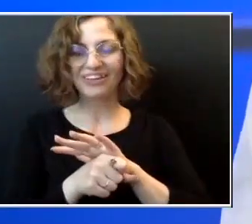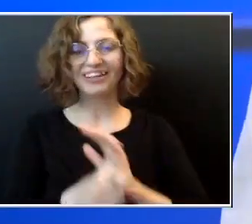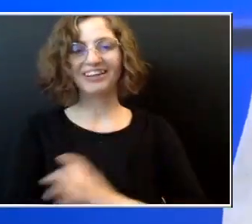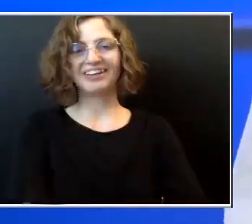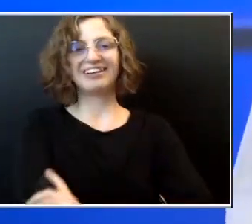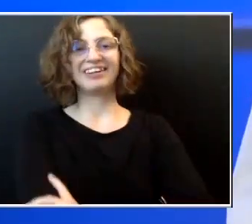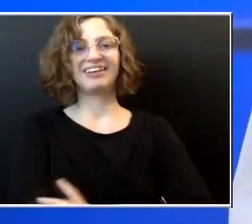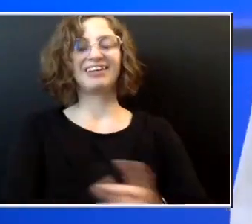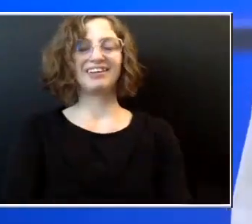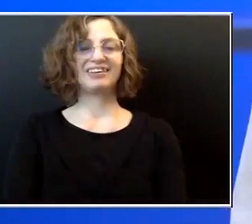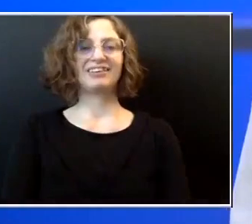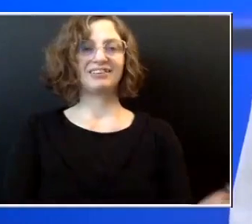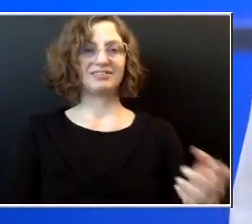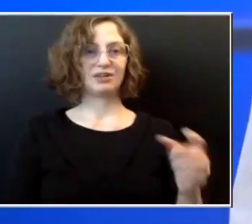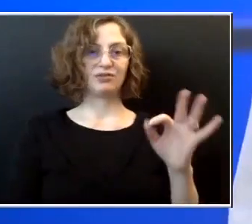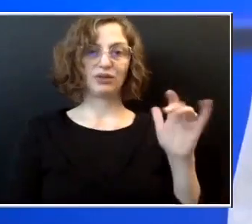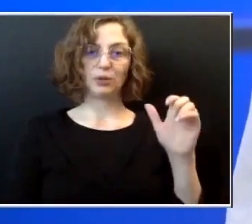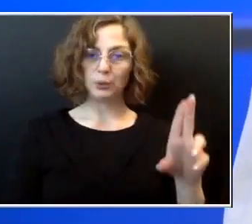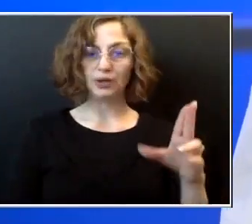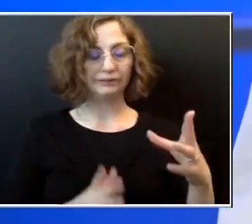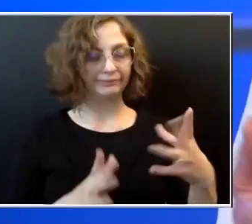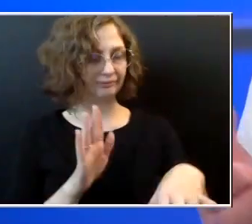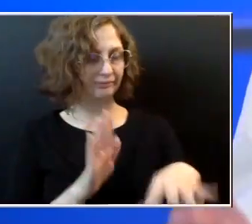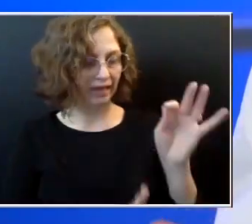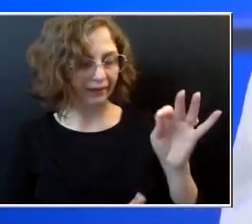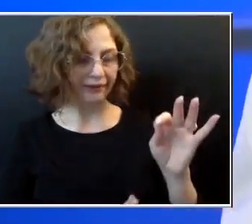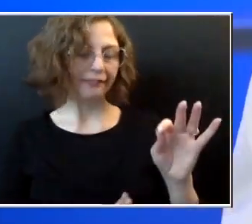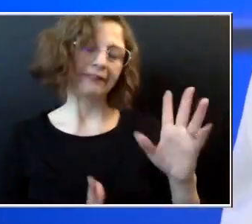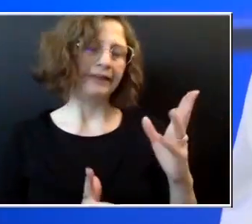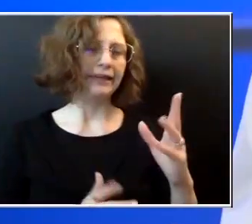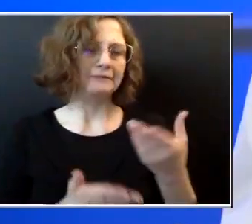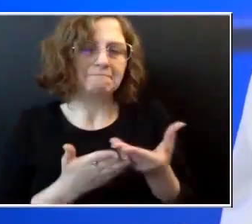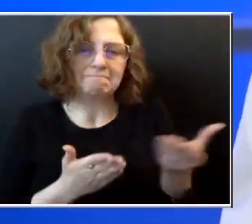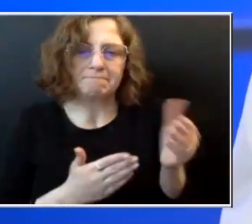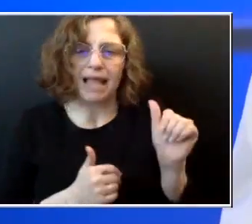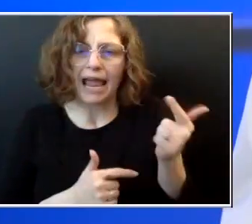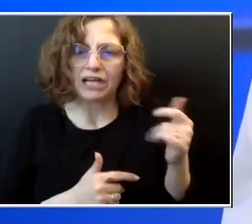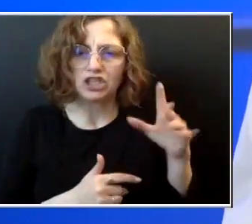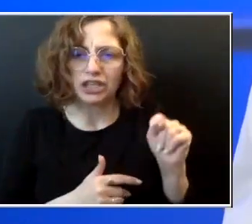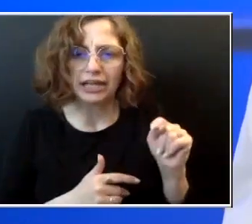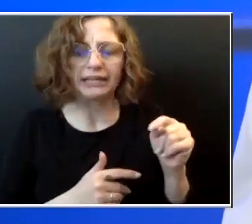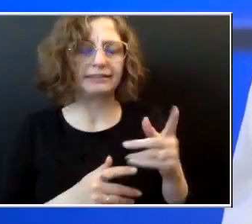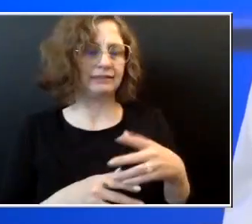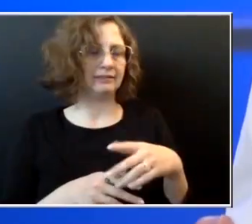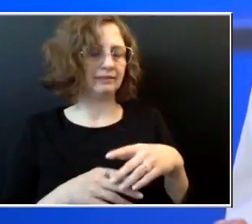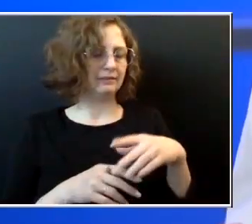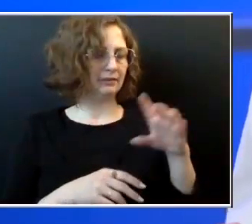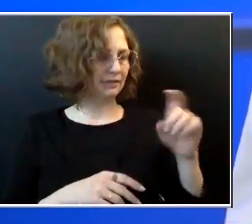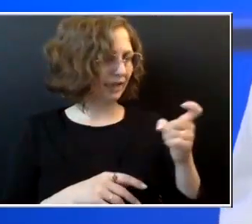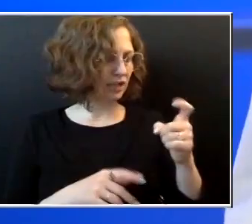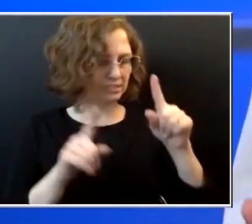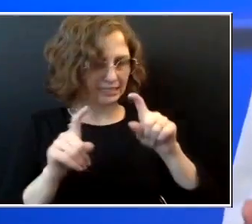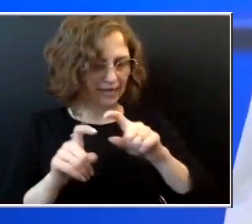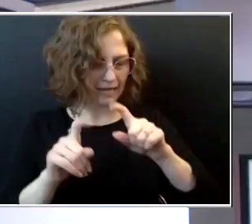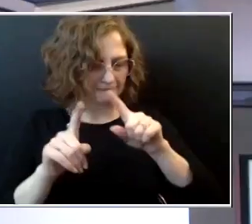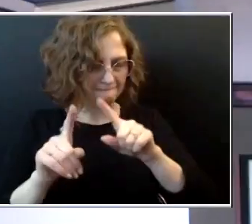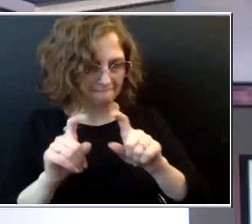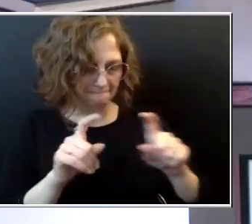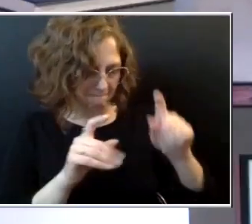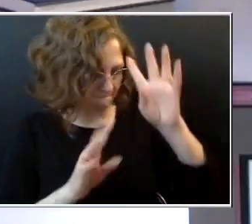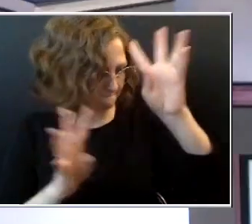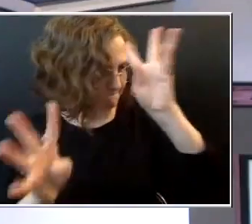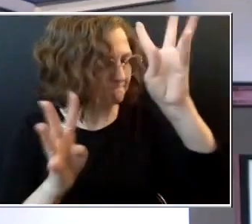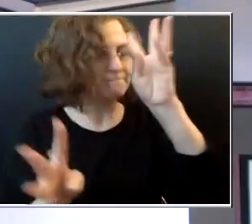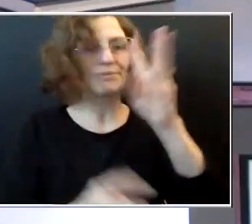agent, creating a diagnostic test, creating a vaccine took decades and decades, whereas with COVID we could 40 and 50